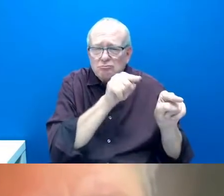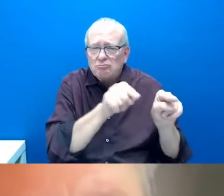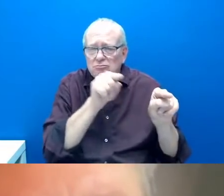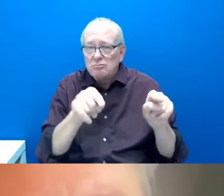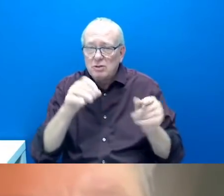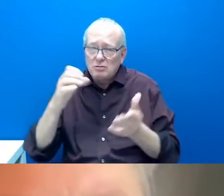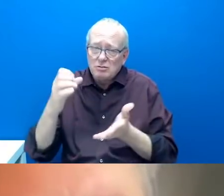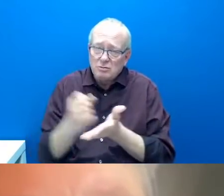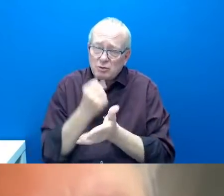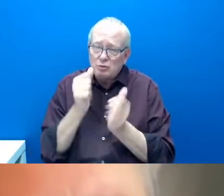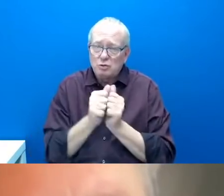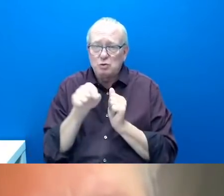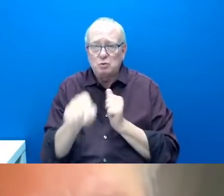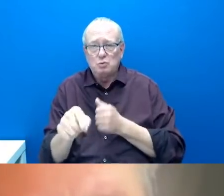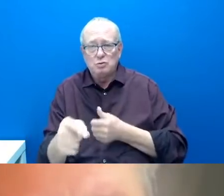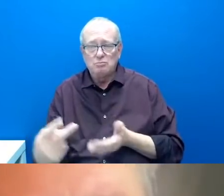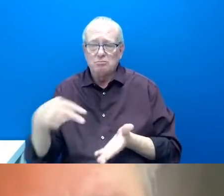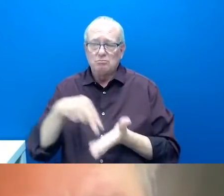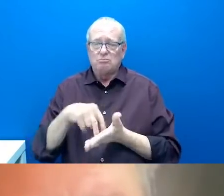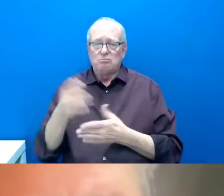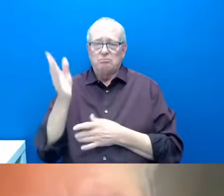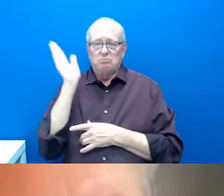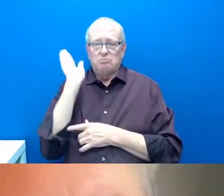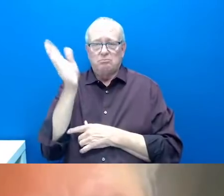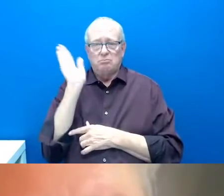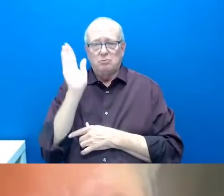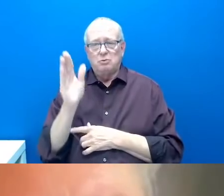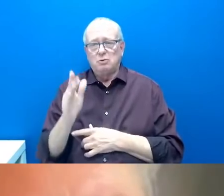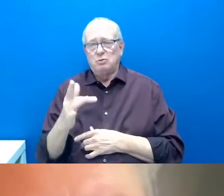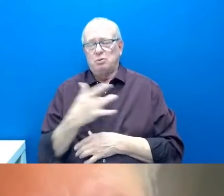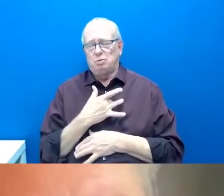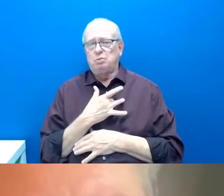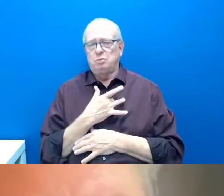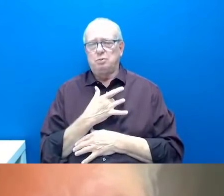same opportunity to talk